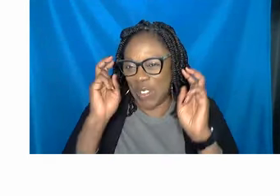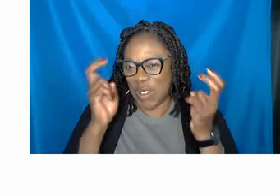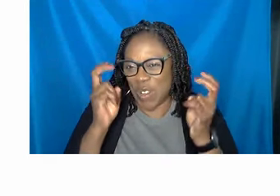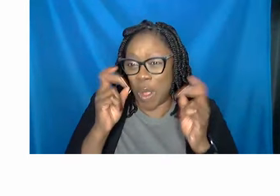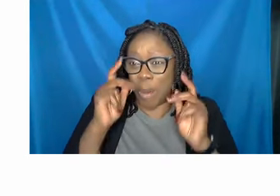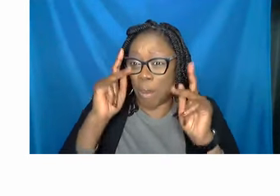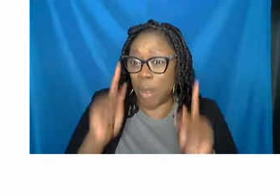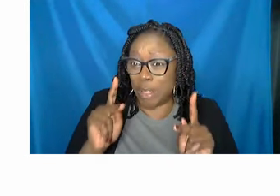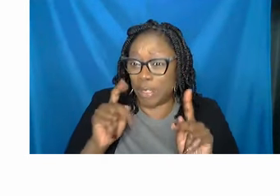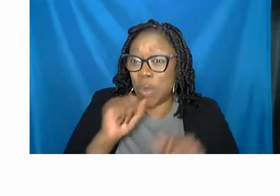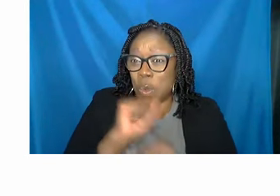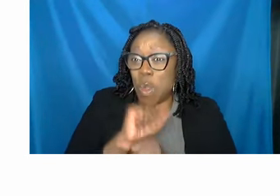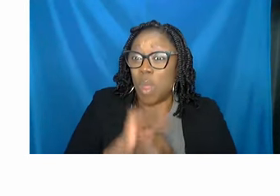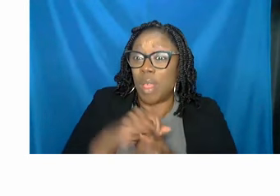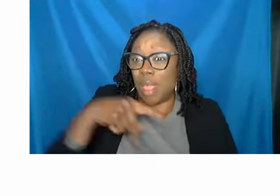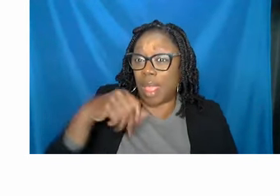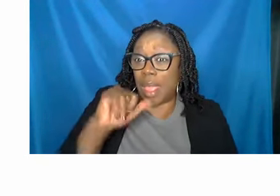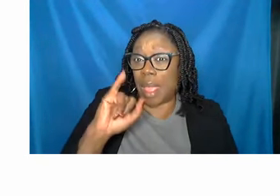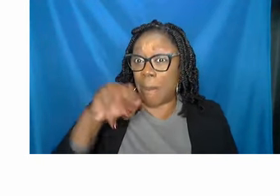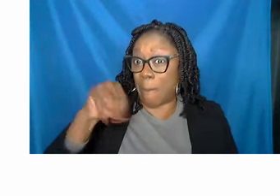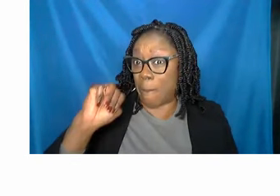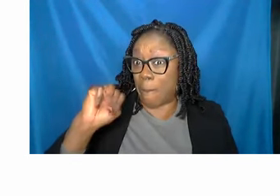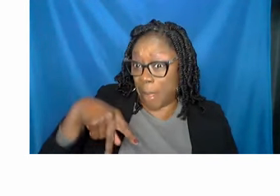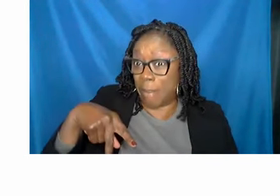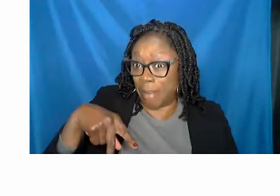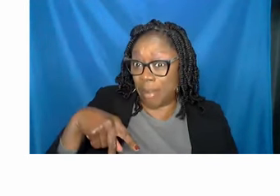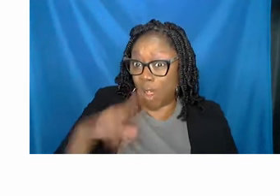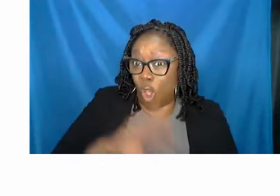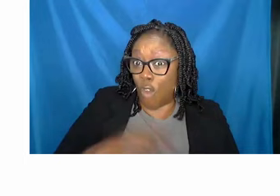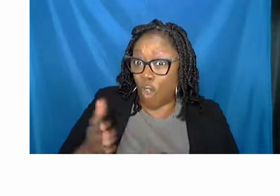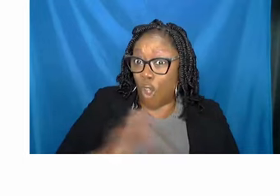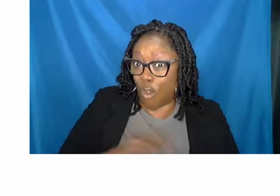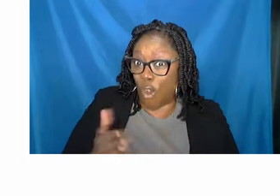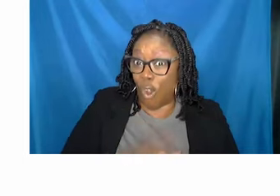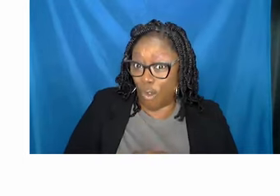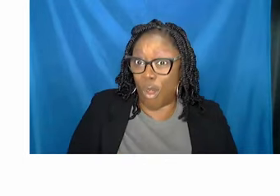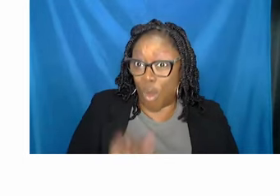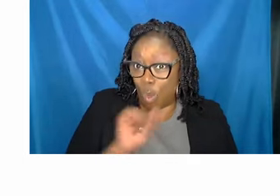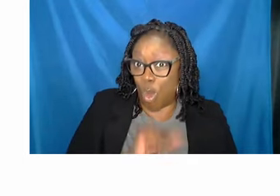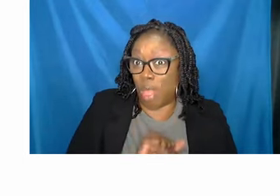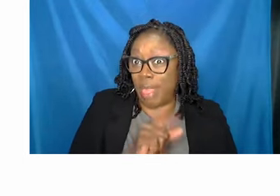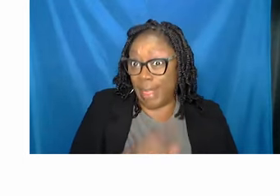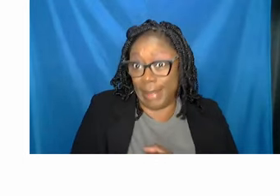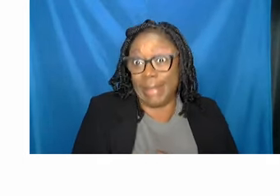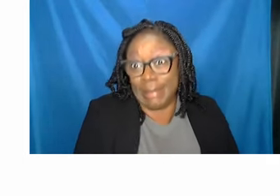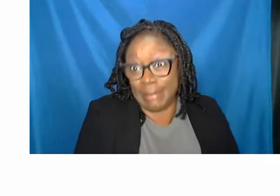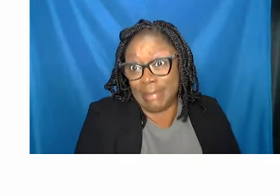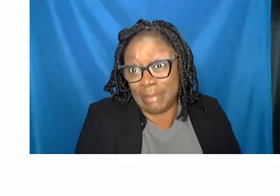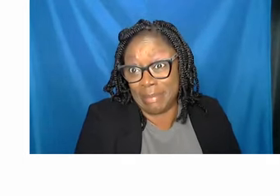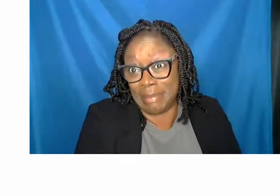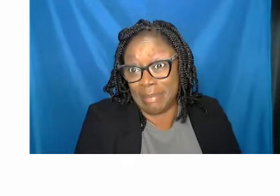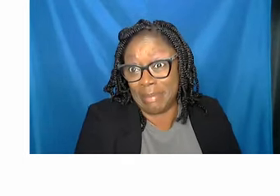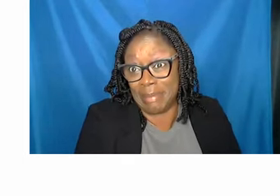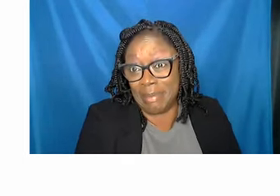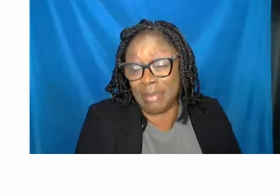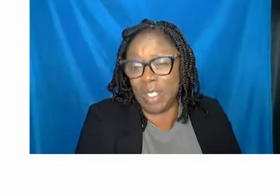pimp on and off for several years. I believe I'd seen him at one point as well. And it was a difficult situation. I